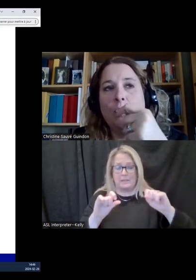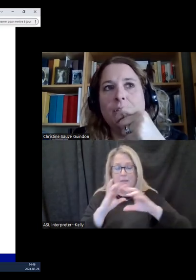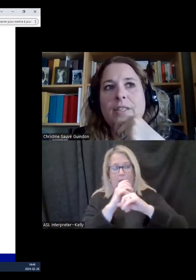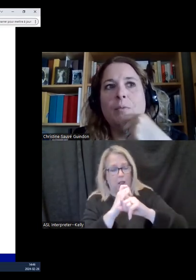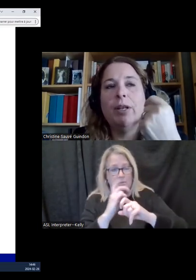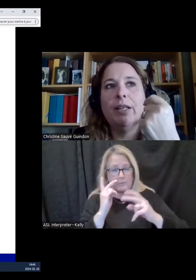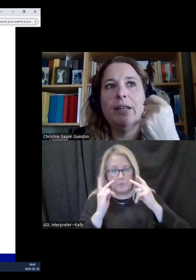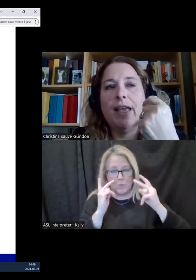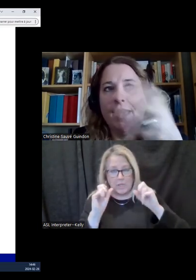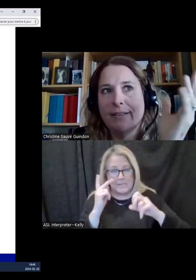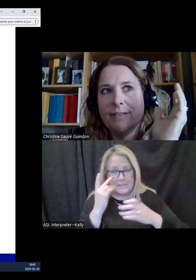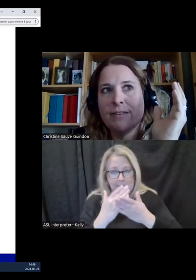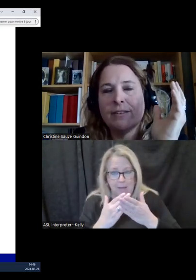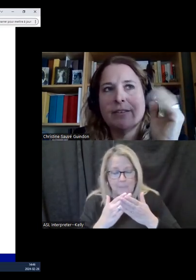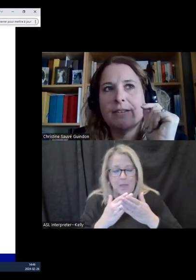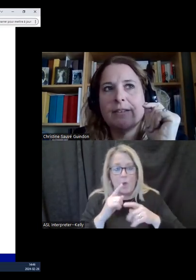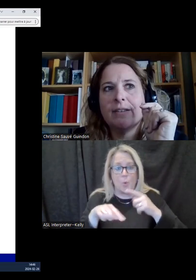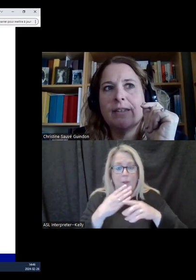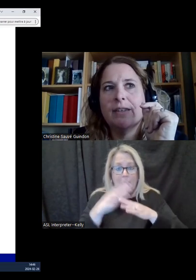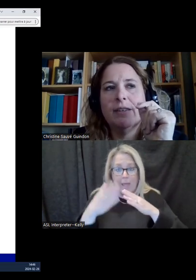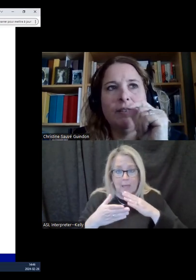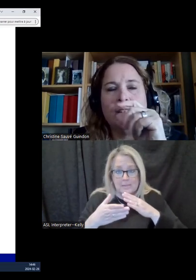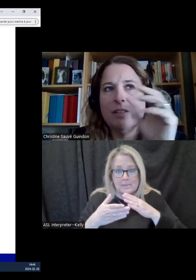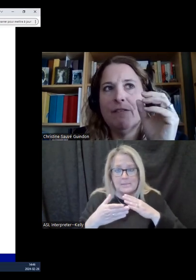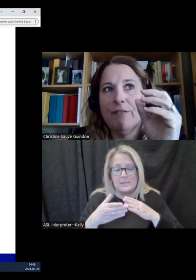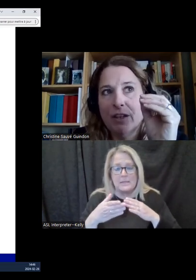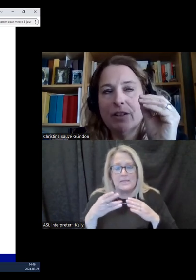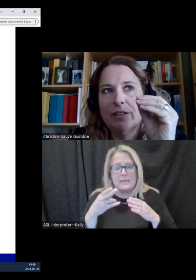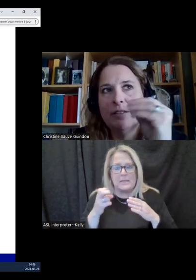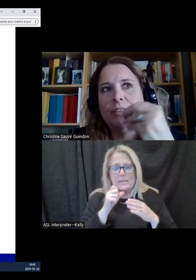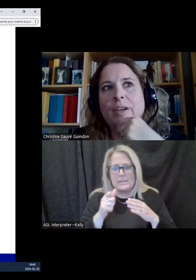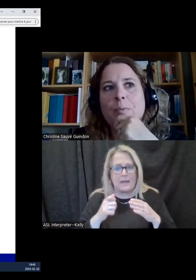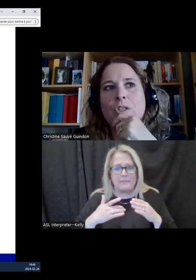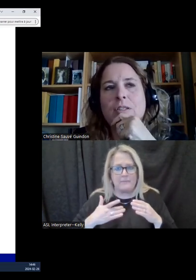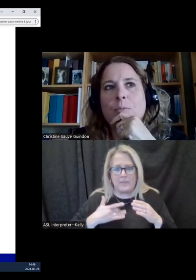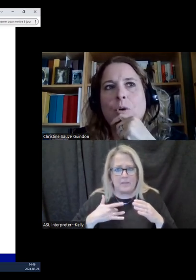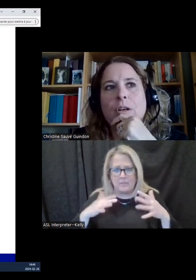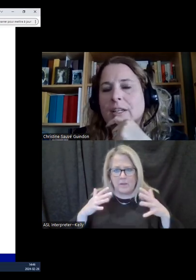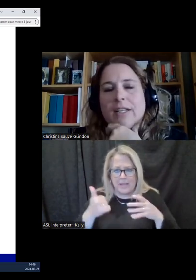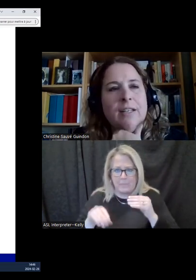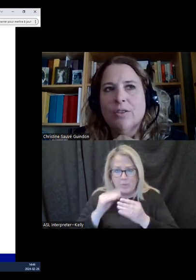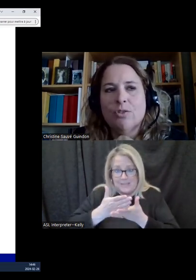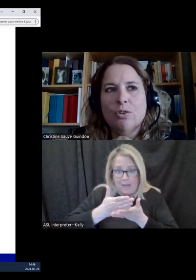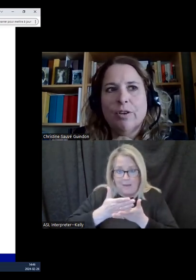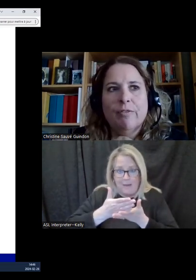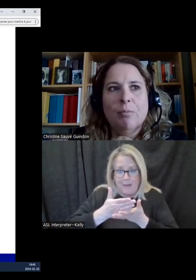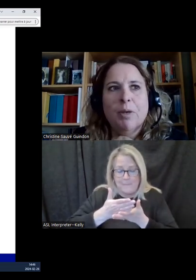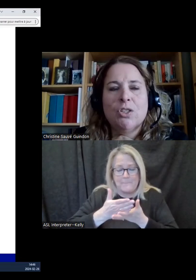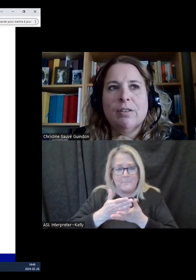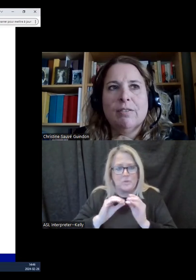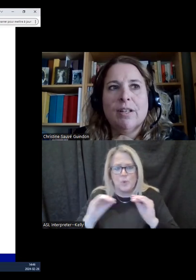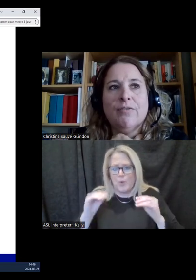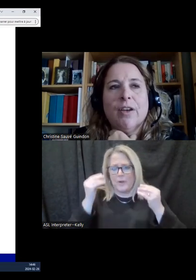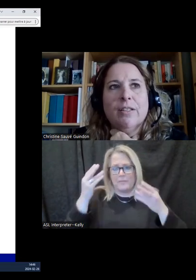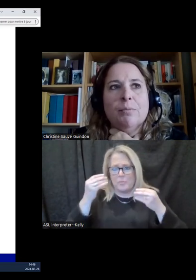And notice then when it ends, he doesn't feel the vibrations anymore. There's no